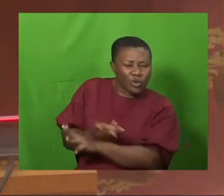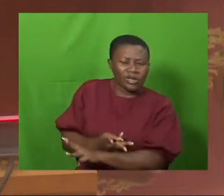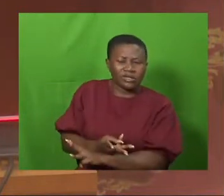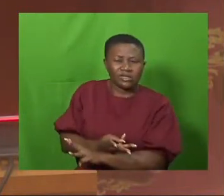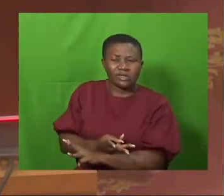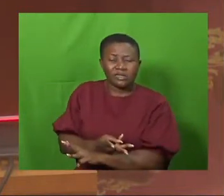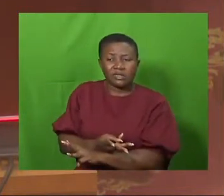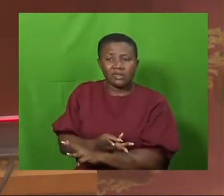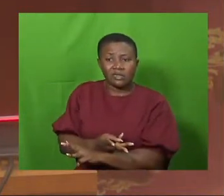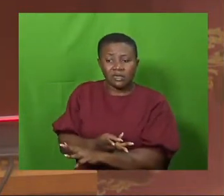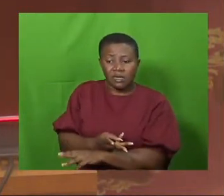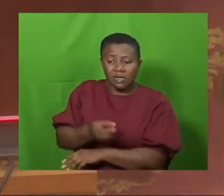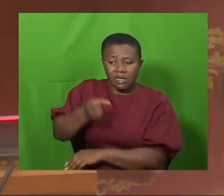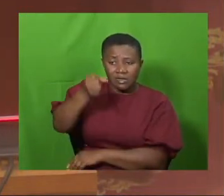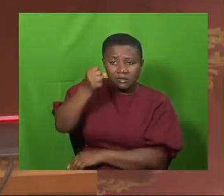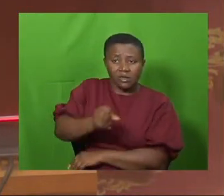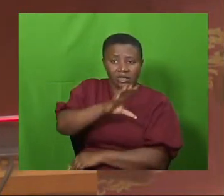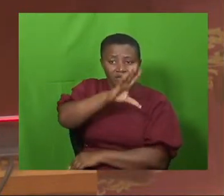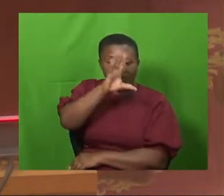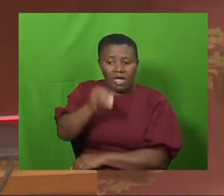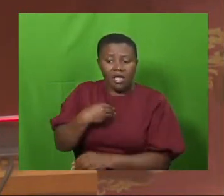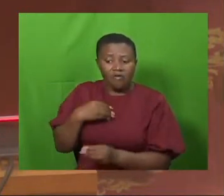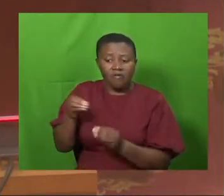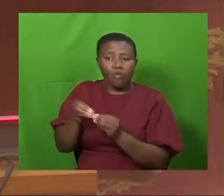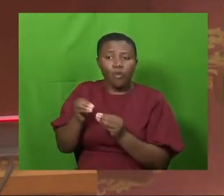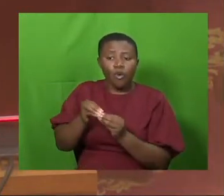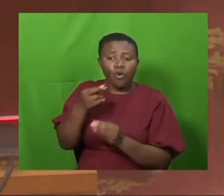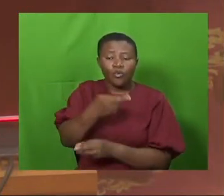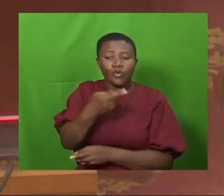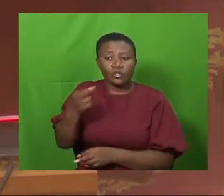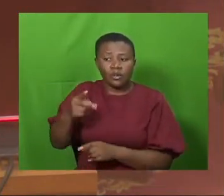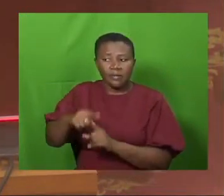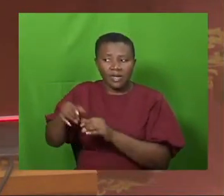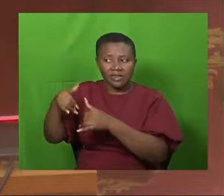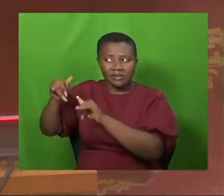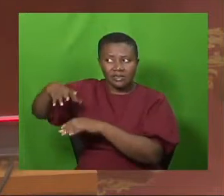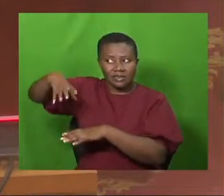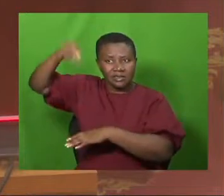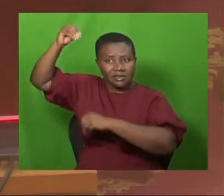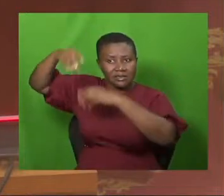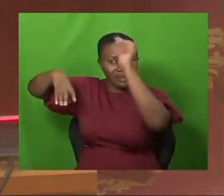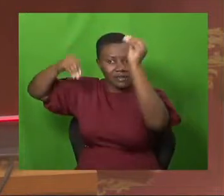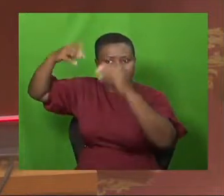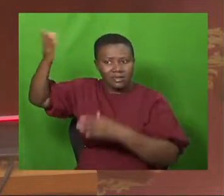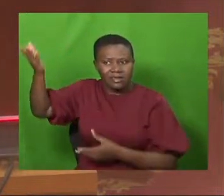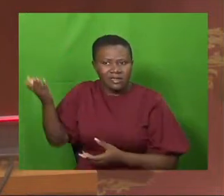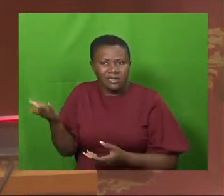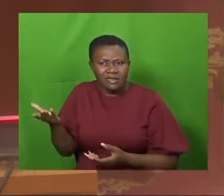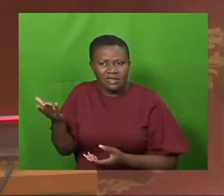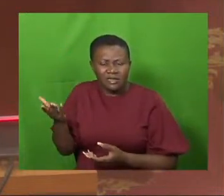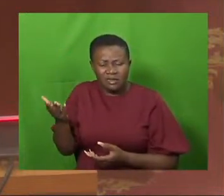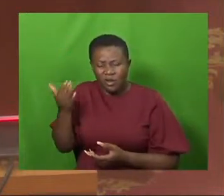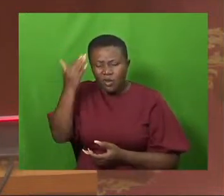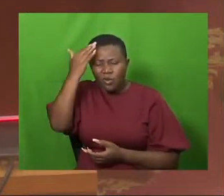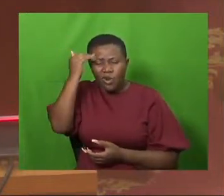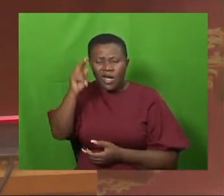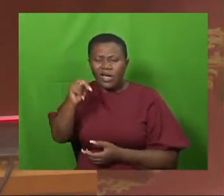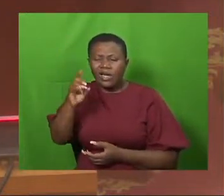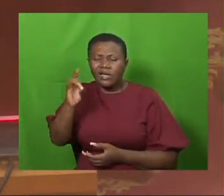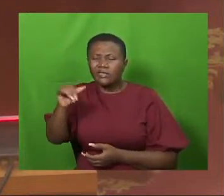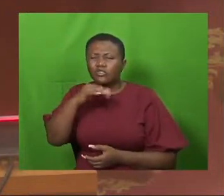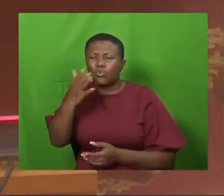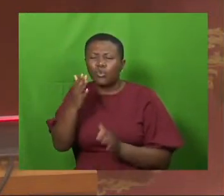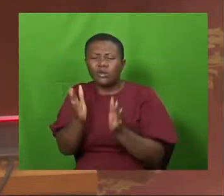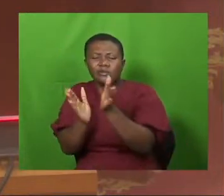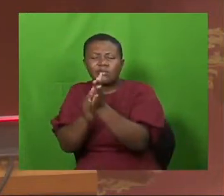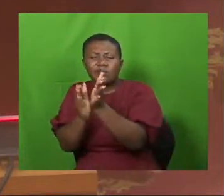South Africa with all its resources, yet there is doom so? Why is the NDC not commending the Akufo-Addo government